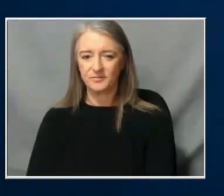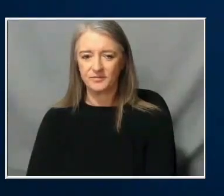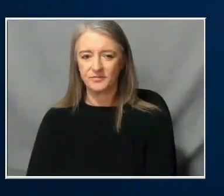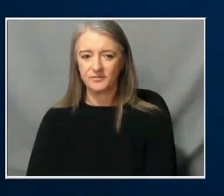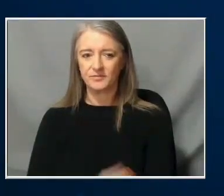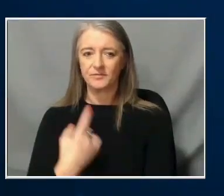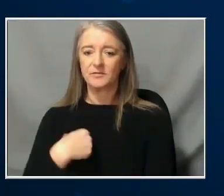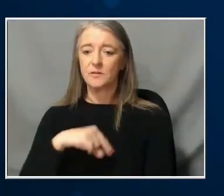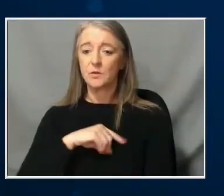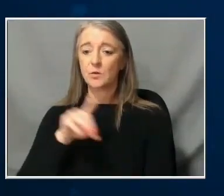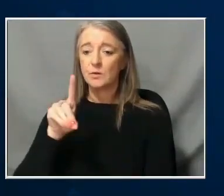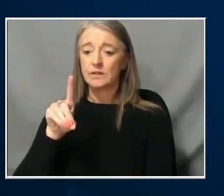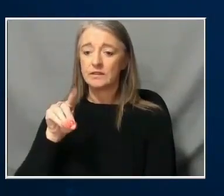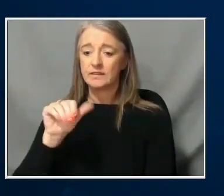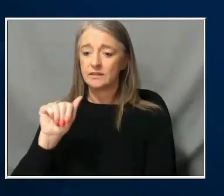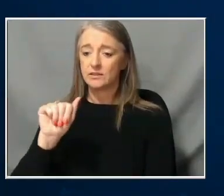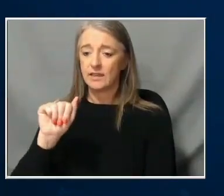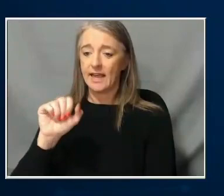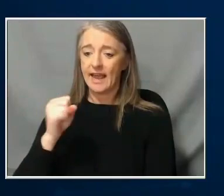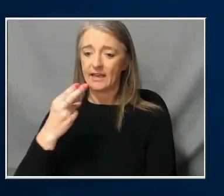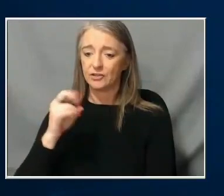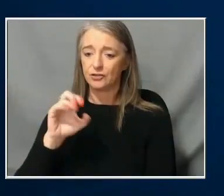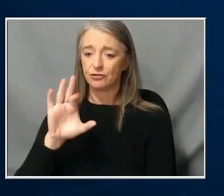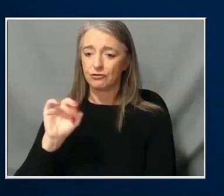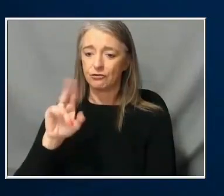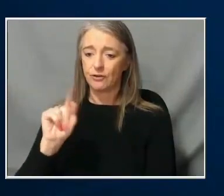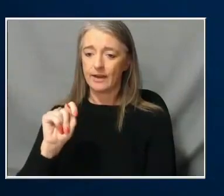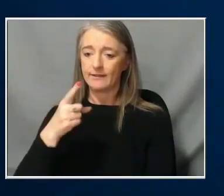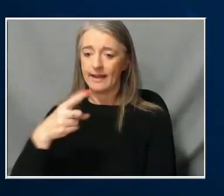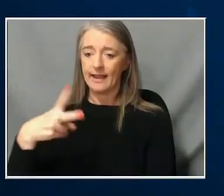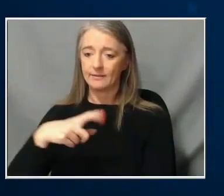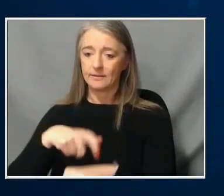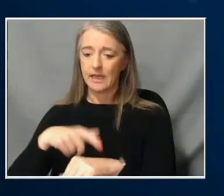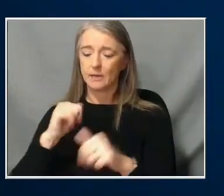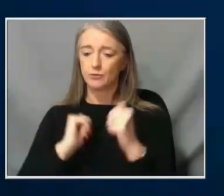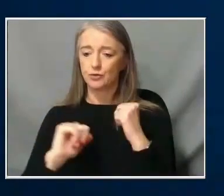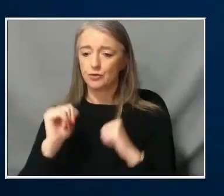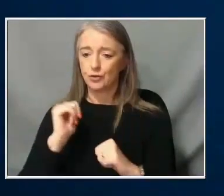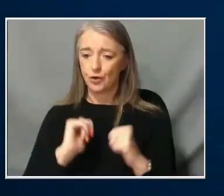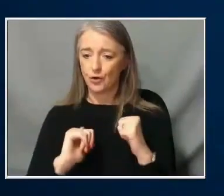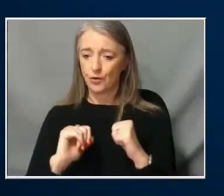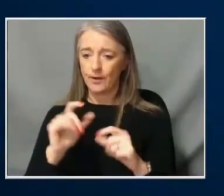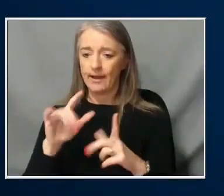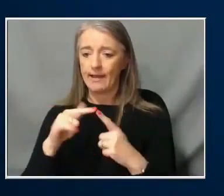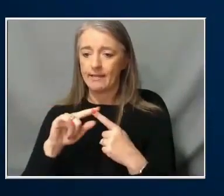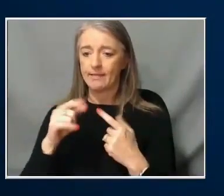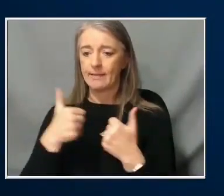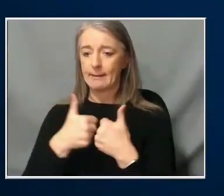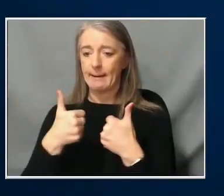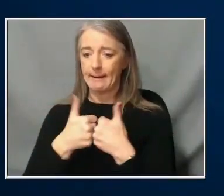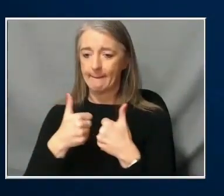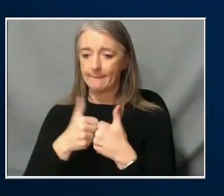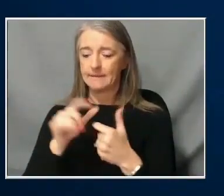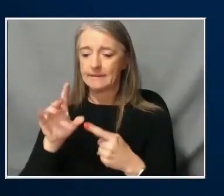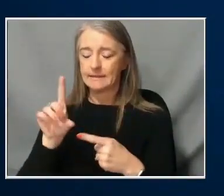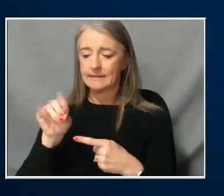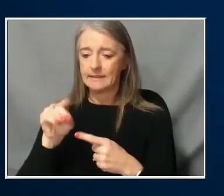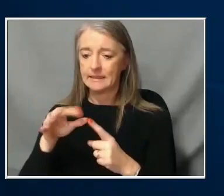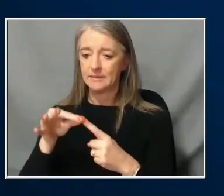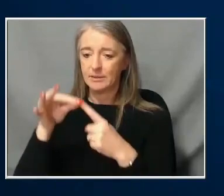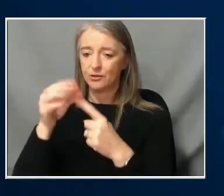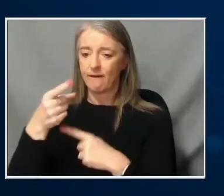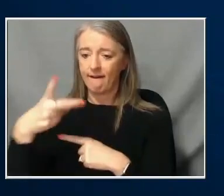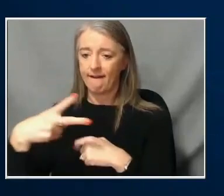So we did, Dr. Ashcraft and I did the halftime show at this year's Crucial Catch game. They did a special